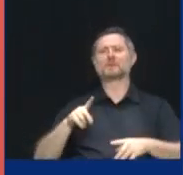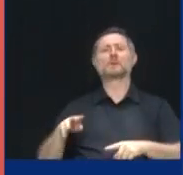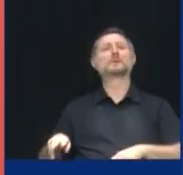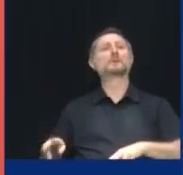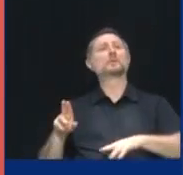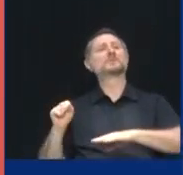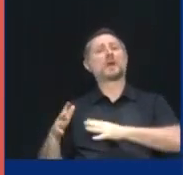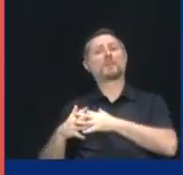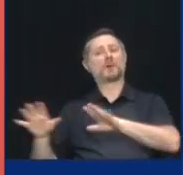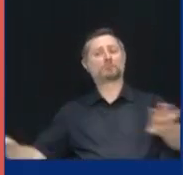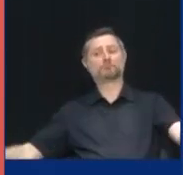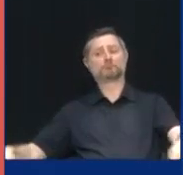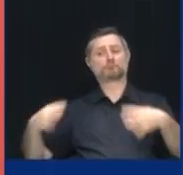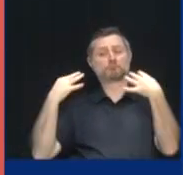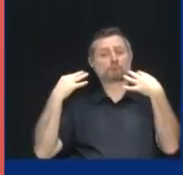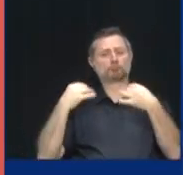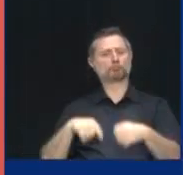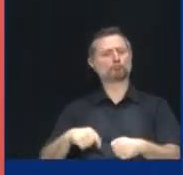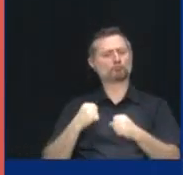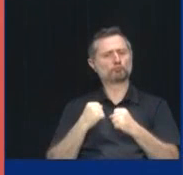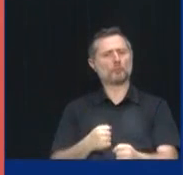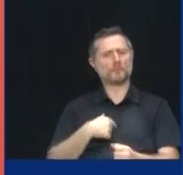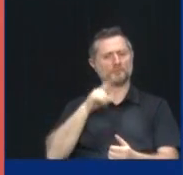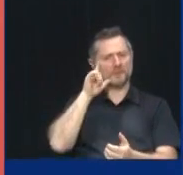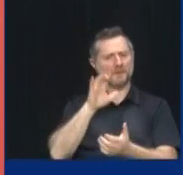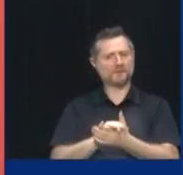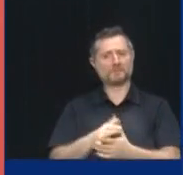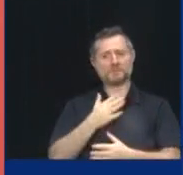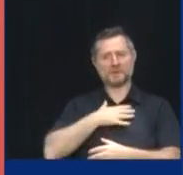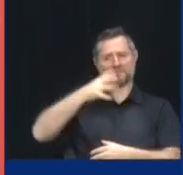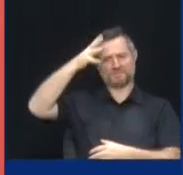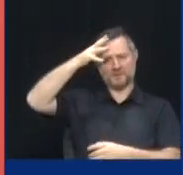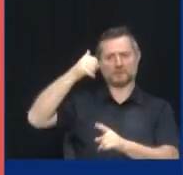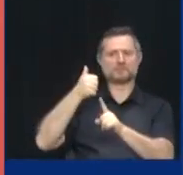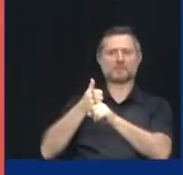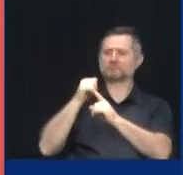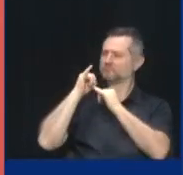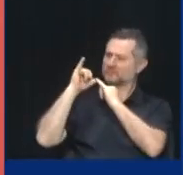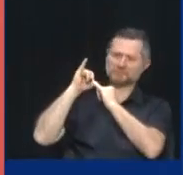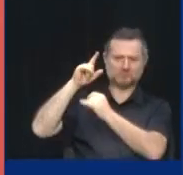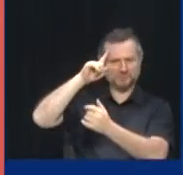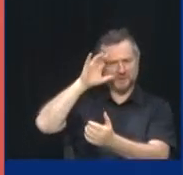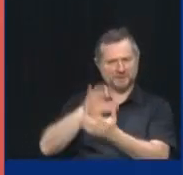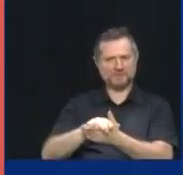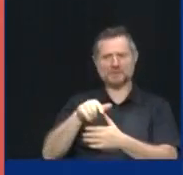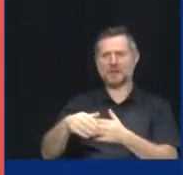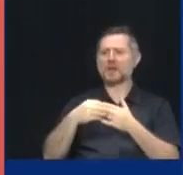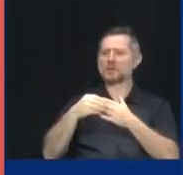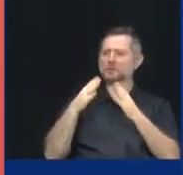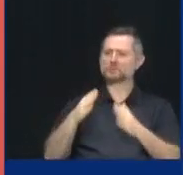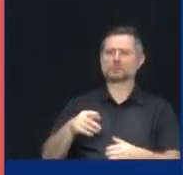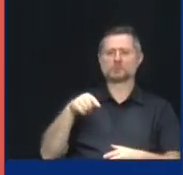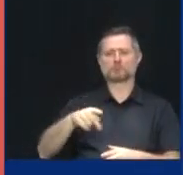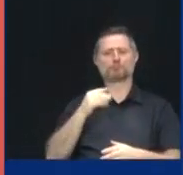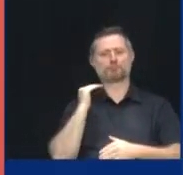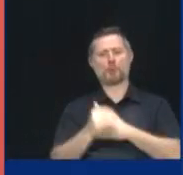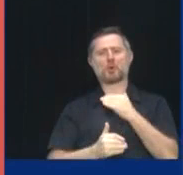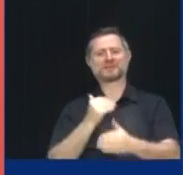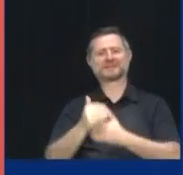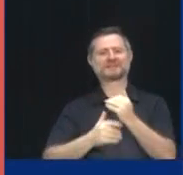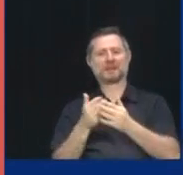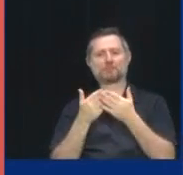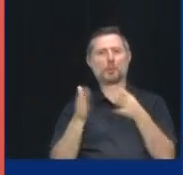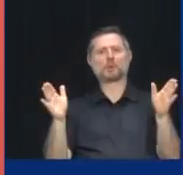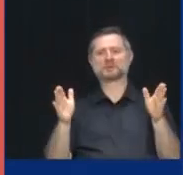My father believed that before me. It's our legacy. It is our destiny to